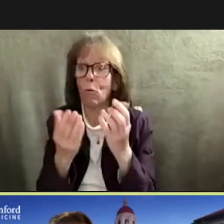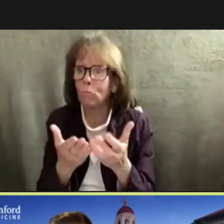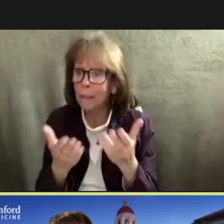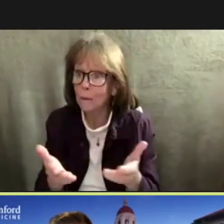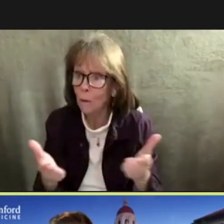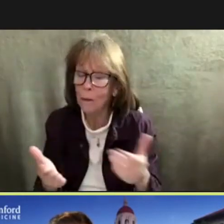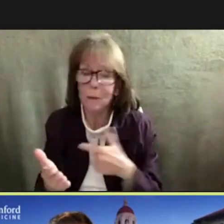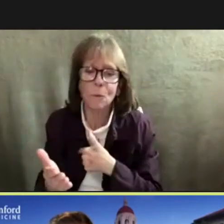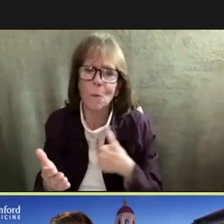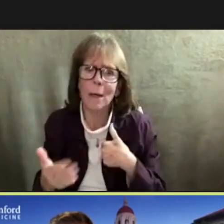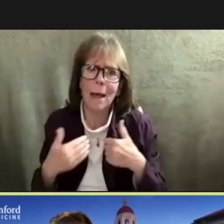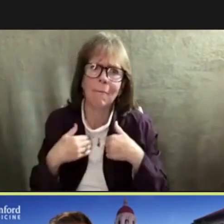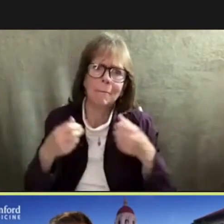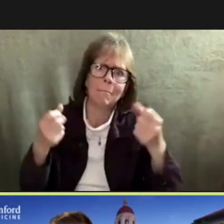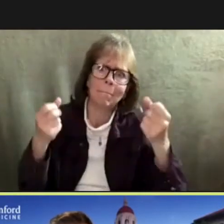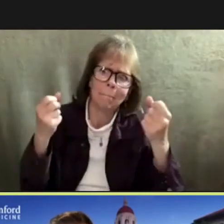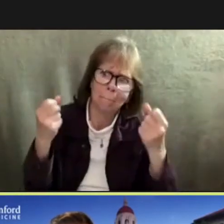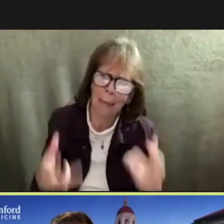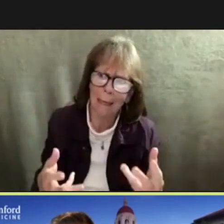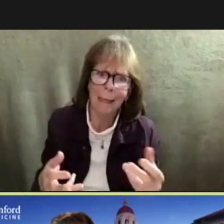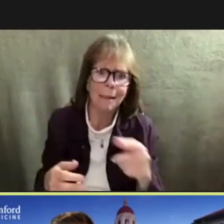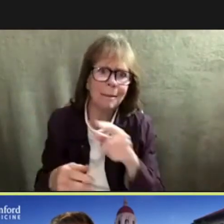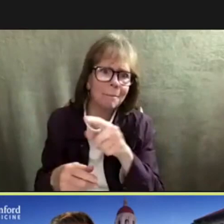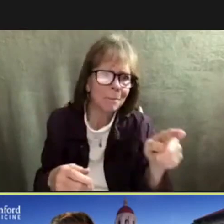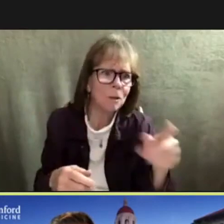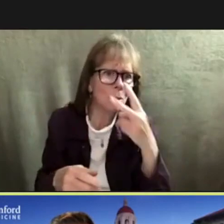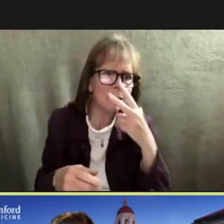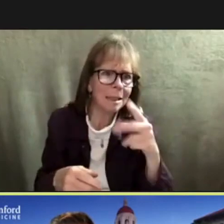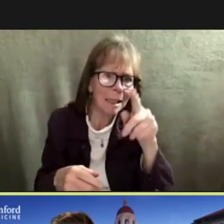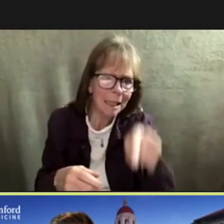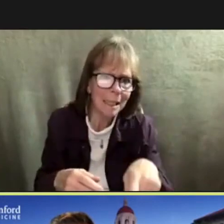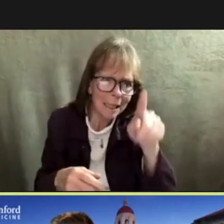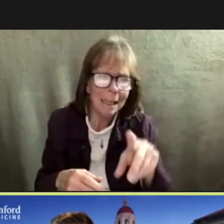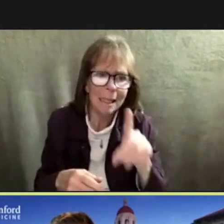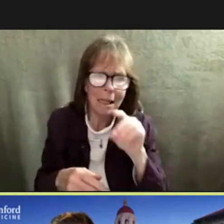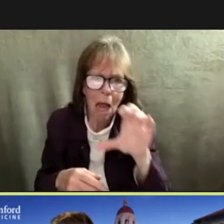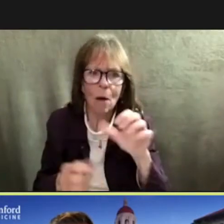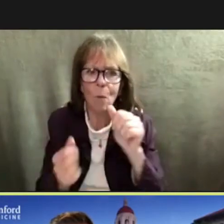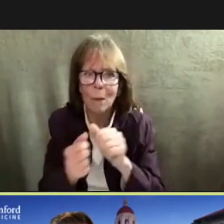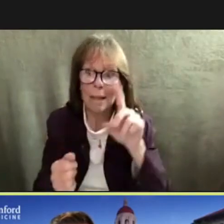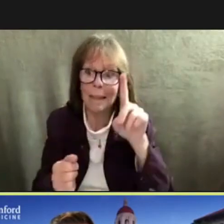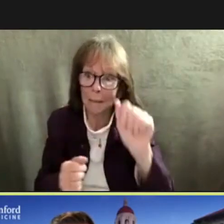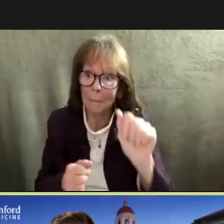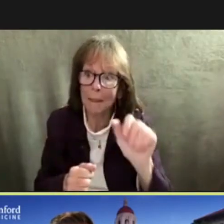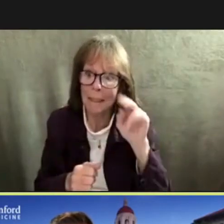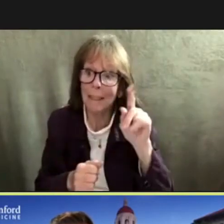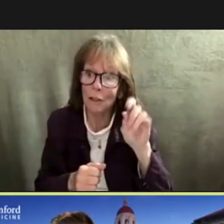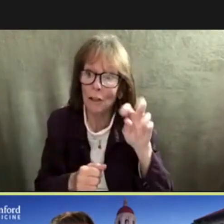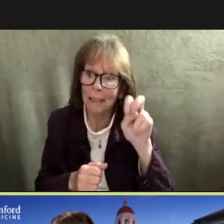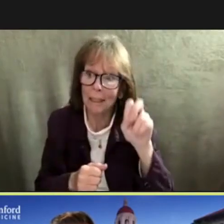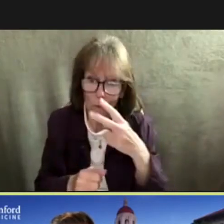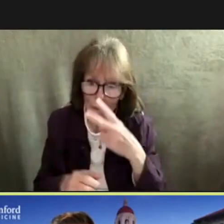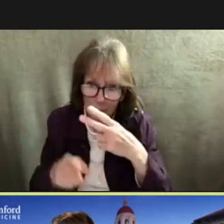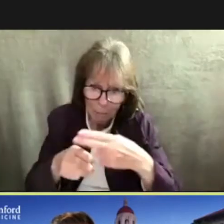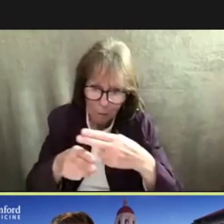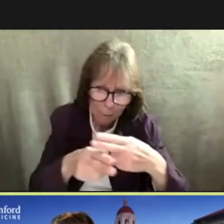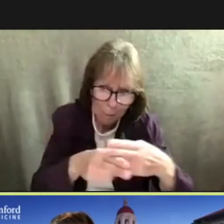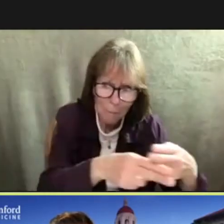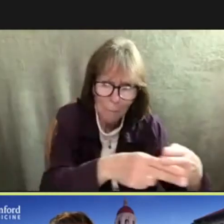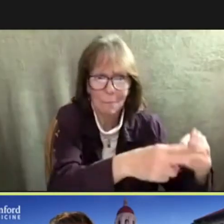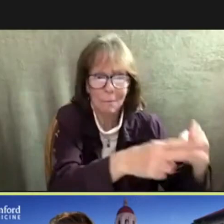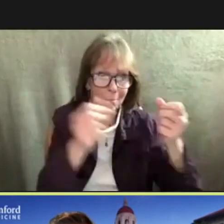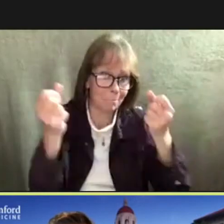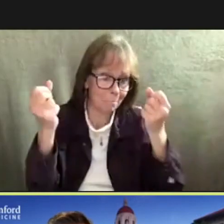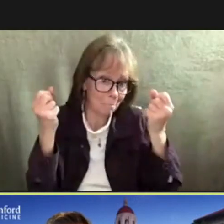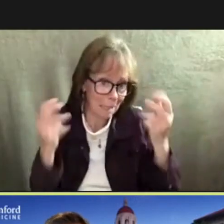we have a ton of them. Lisa has a ton of them on her Docs with Disabilities initiative.